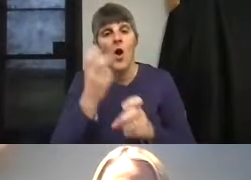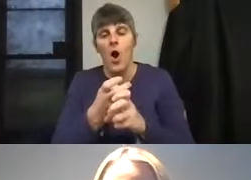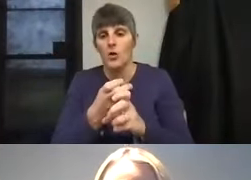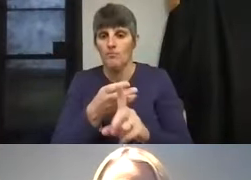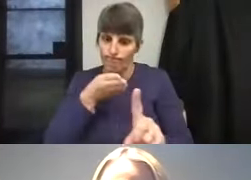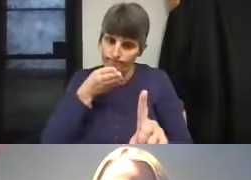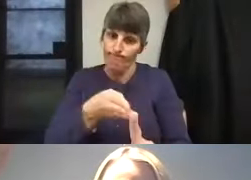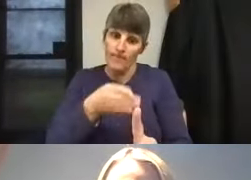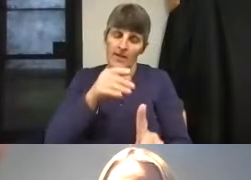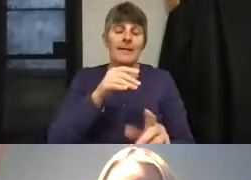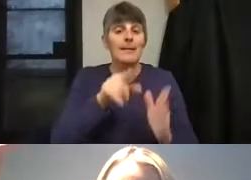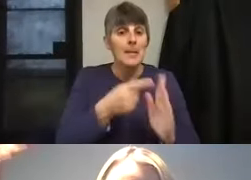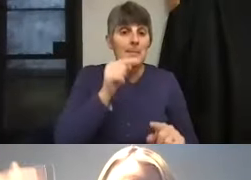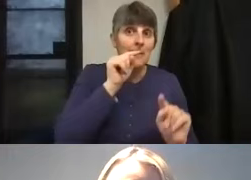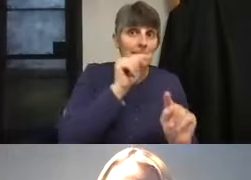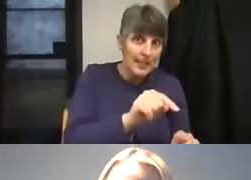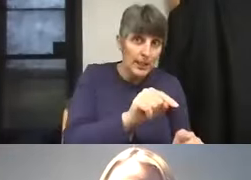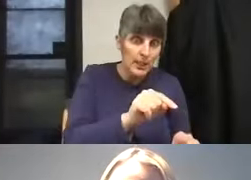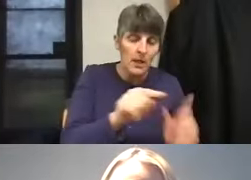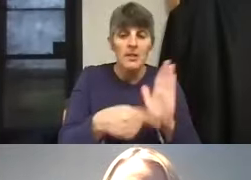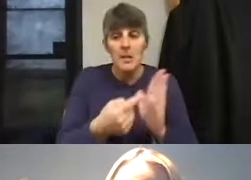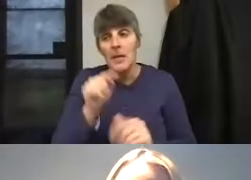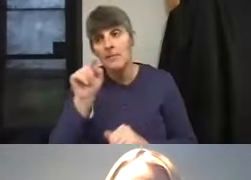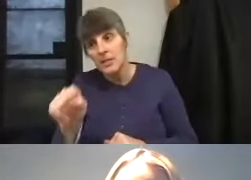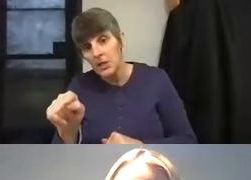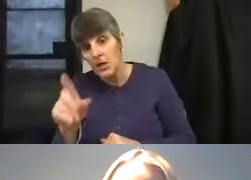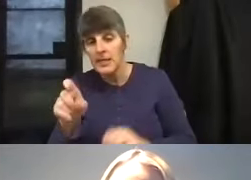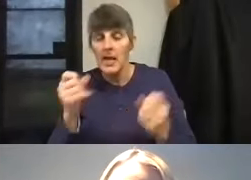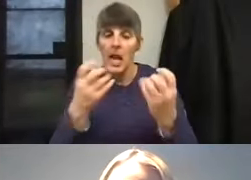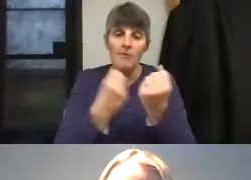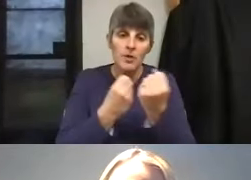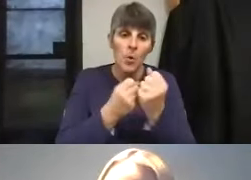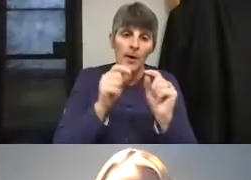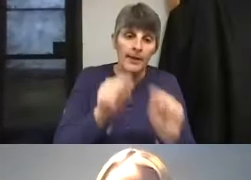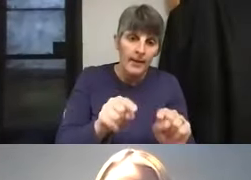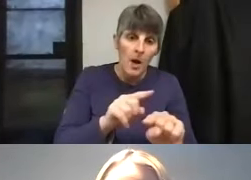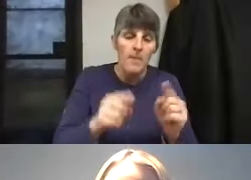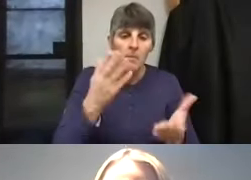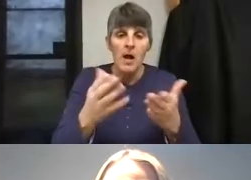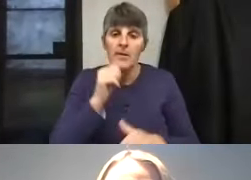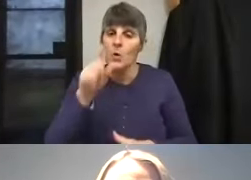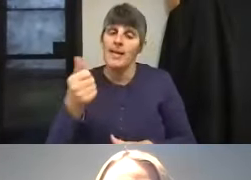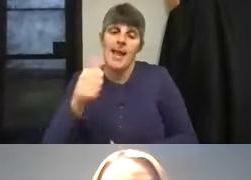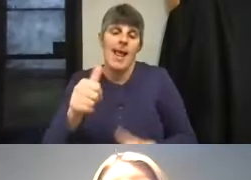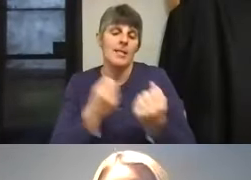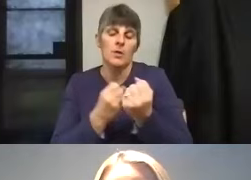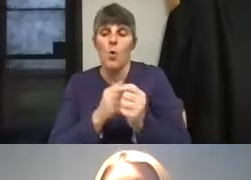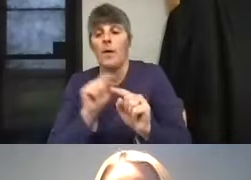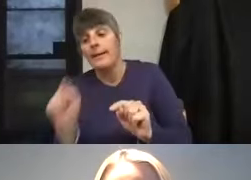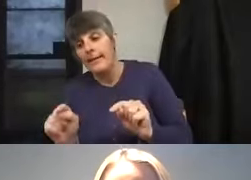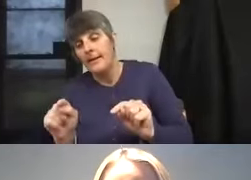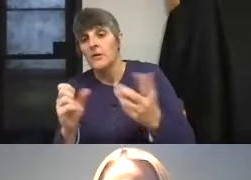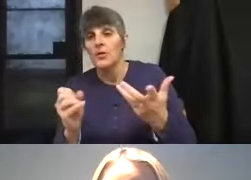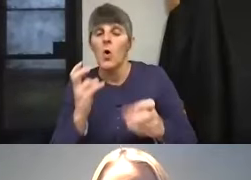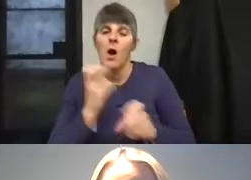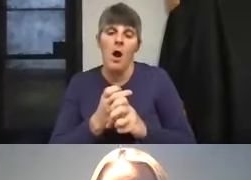account, well, they're here for this, and they're here for this, and they need a lot of support here, but they probably don't need any support here. So it's hard